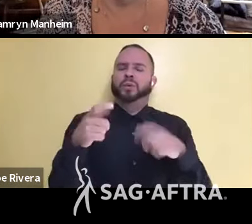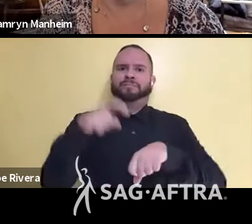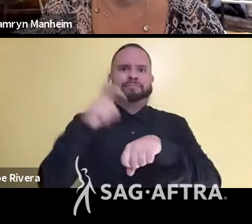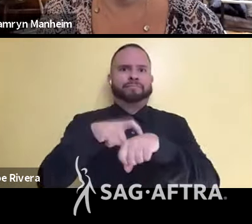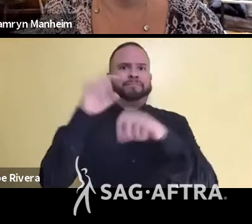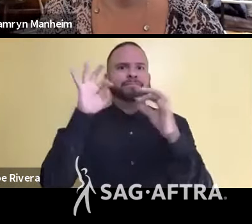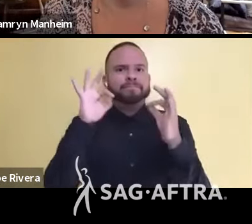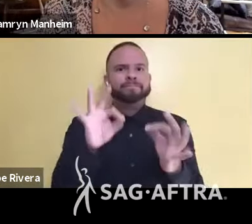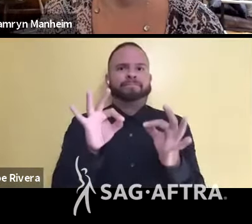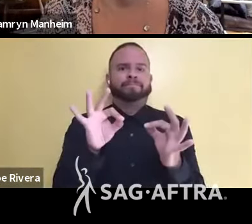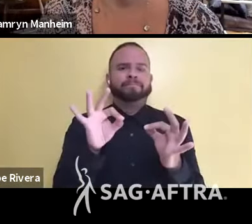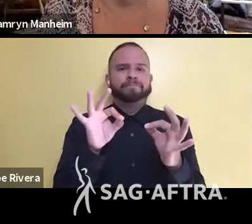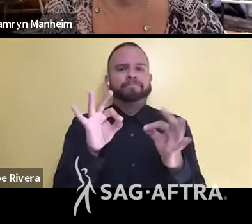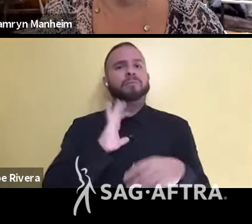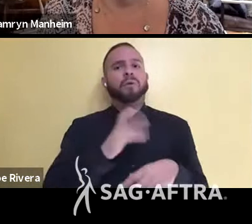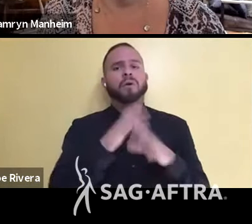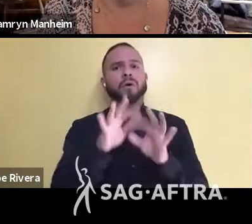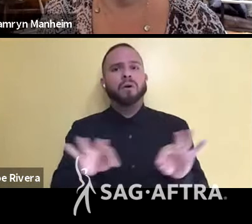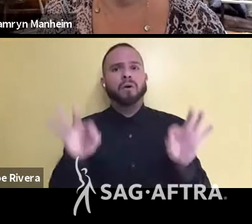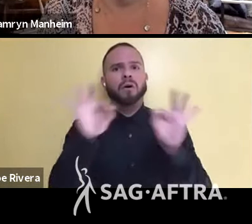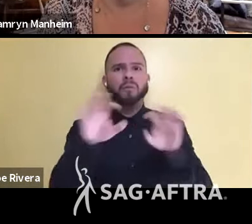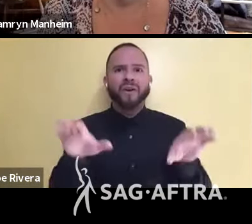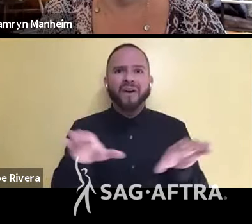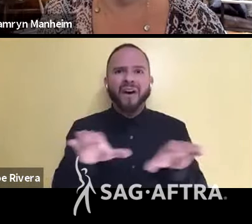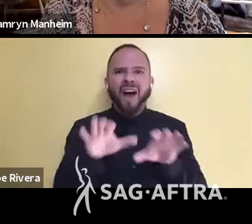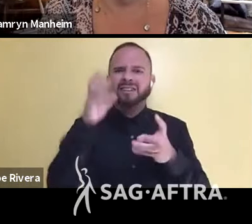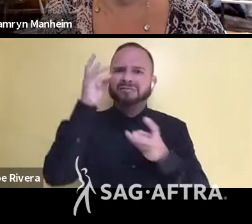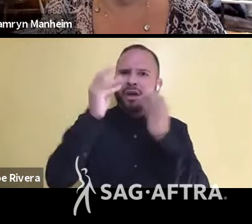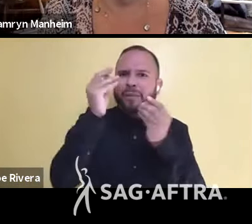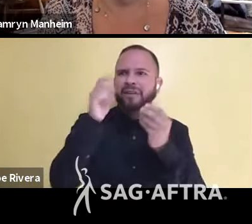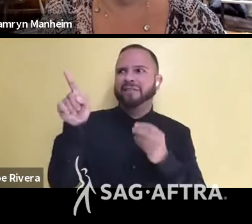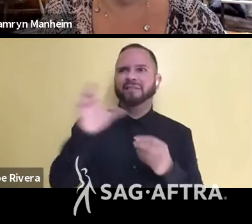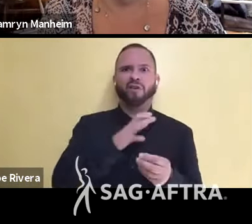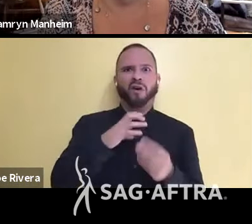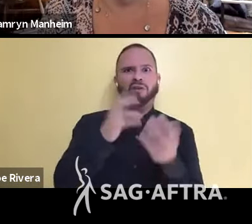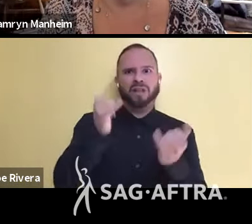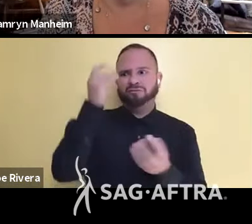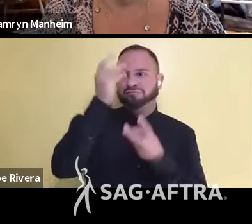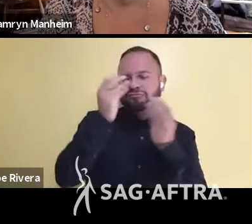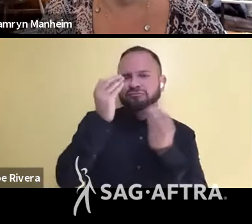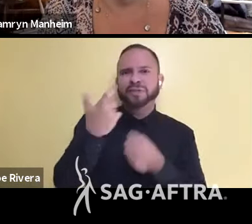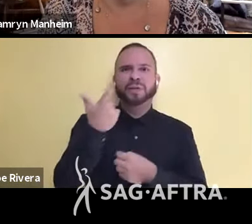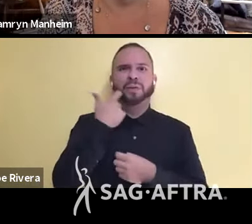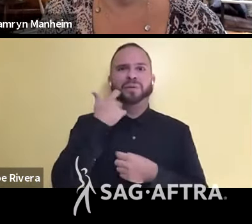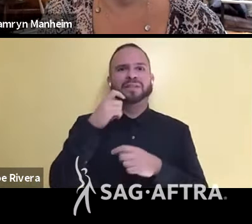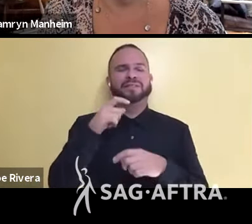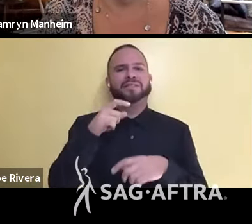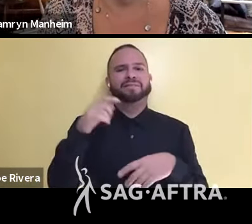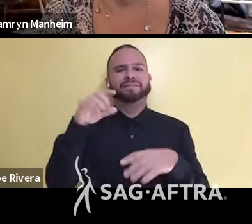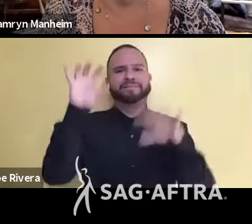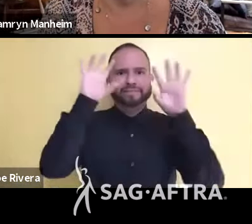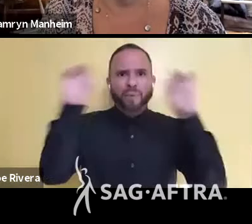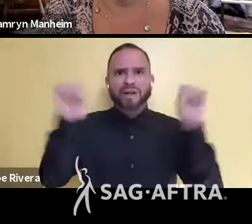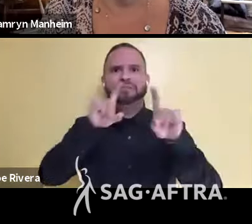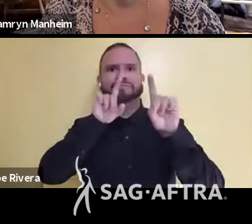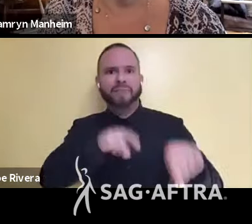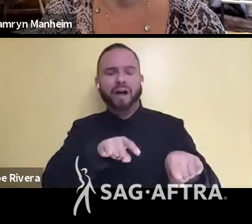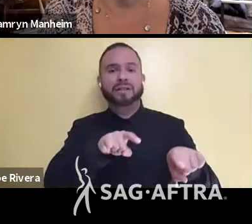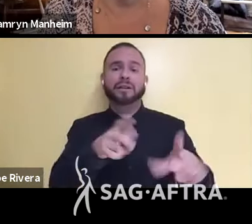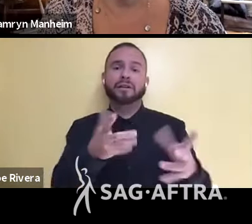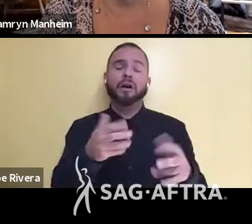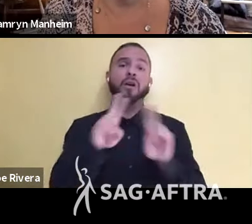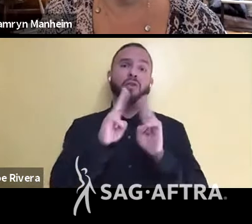the important actions that are being contemplated in Congress with the recent executive action by the president. While the union is